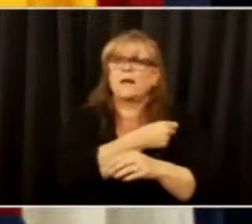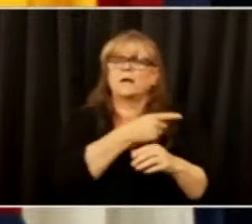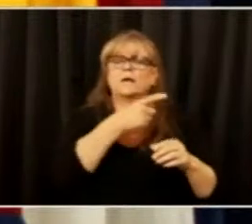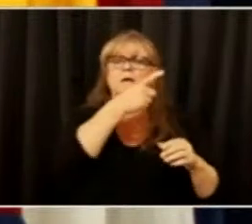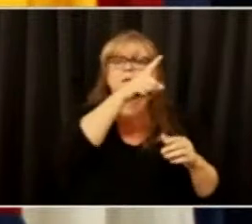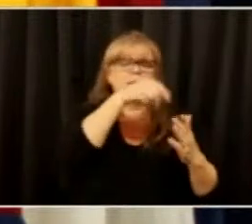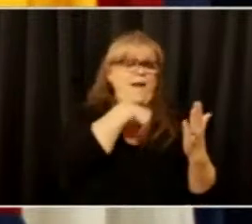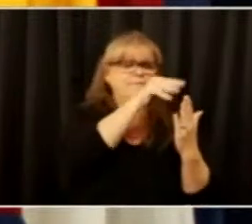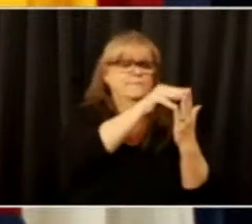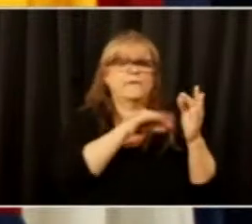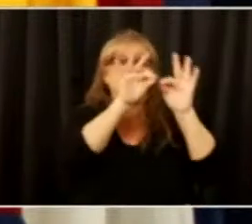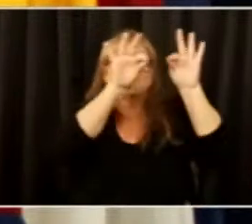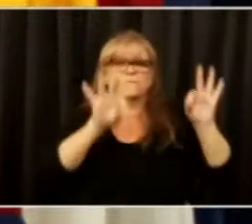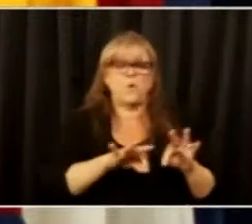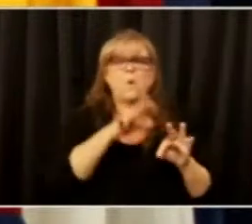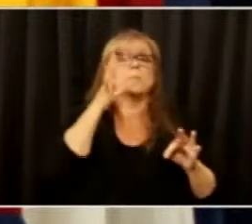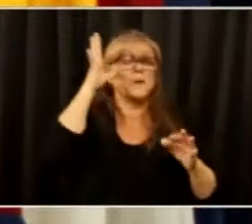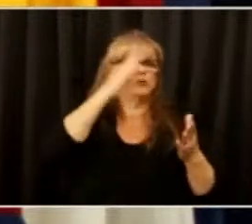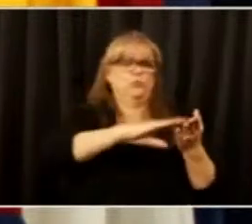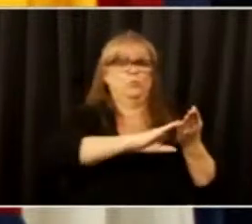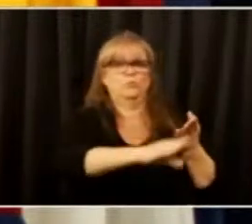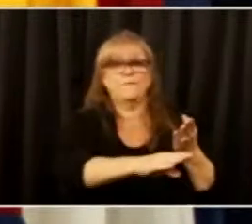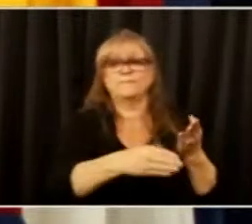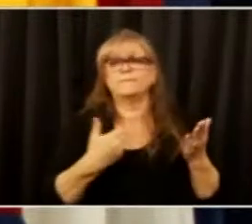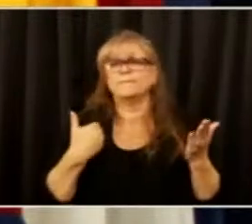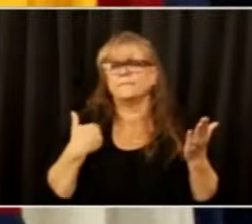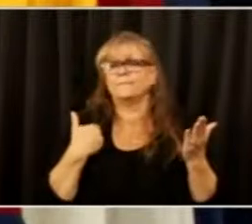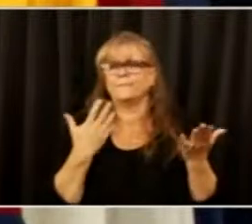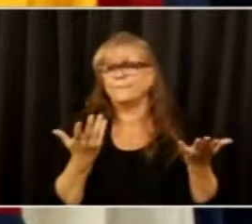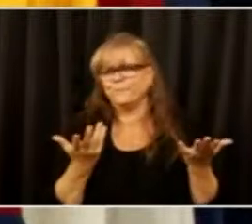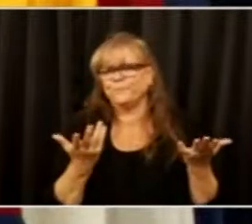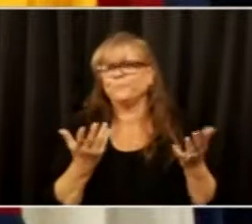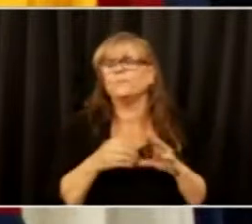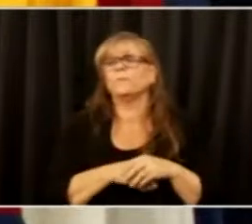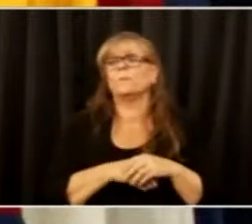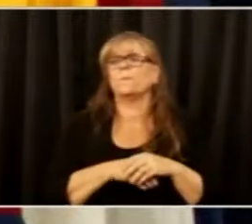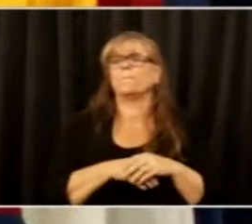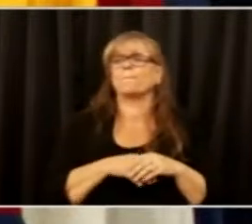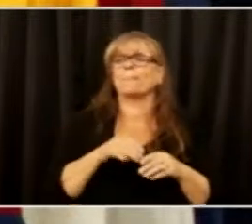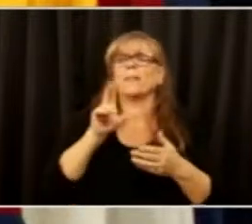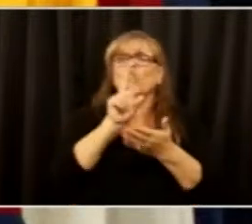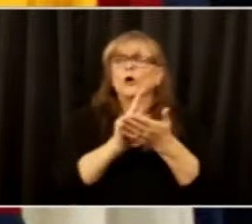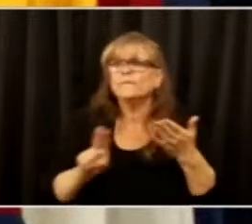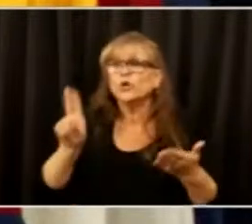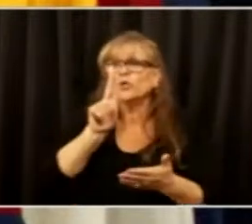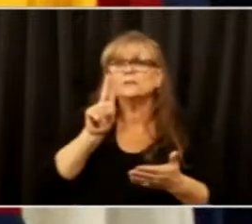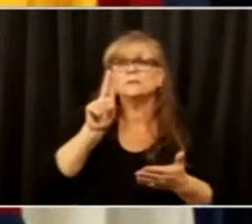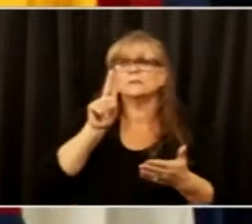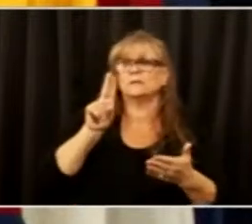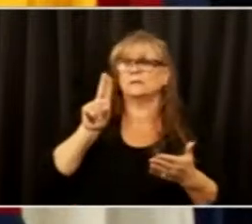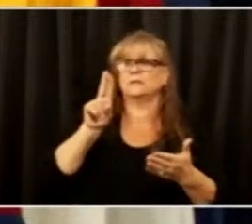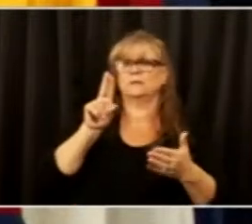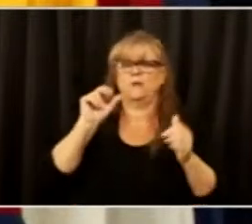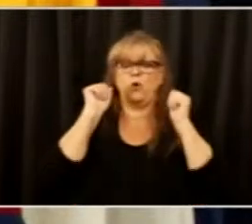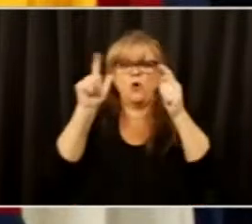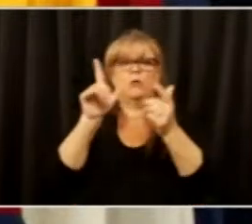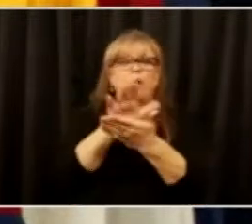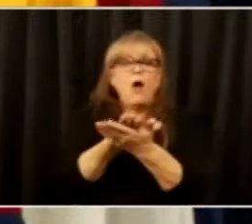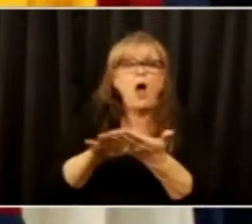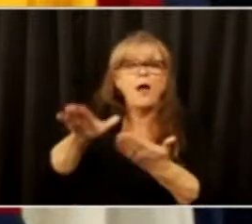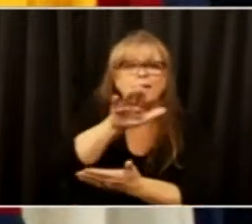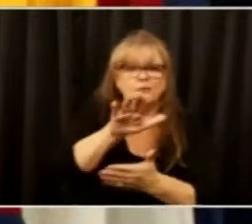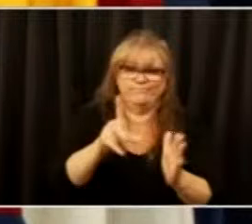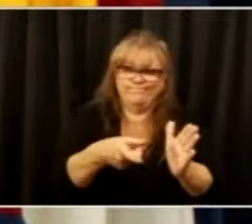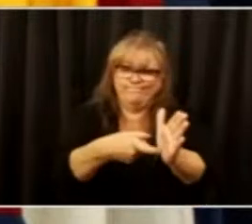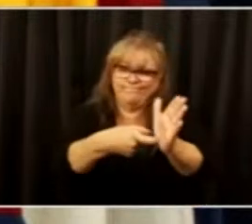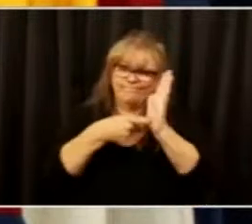we have a very local control state. So we have universities, for instance. Some of them are required it. All the universities that have required it have opt-outs in place